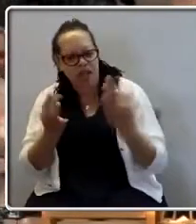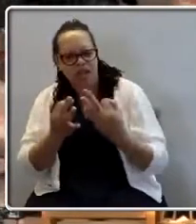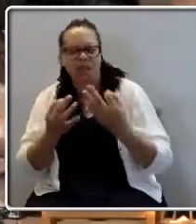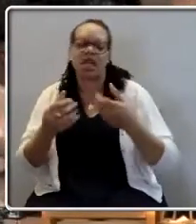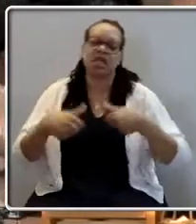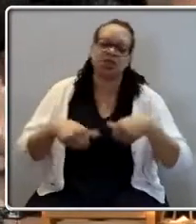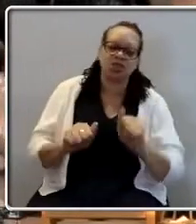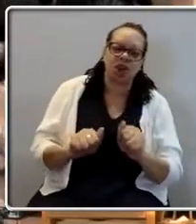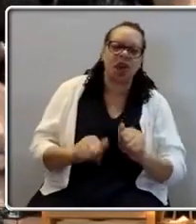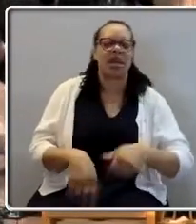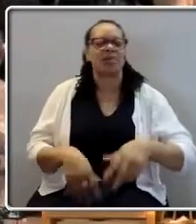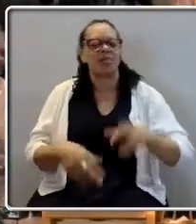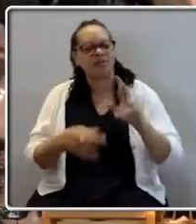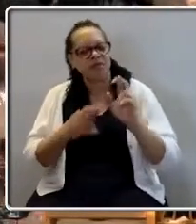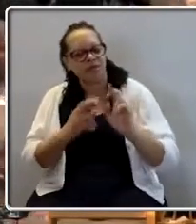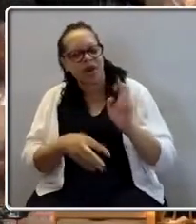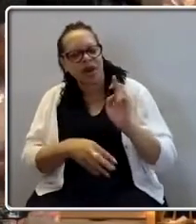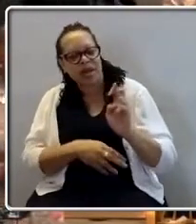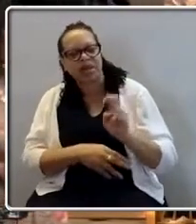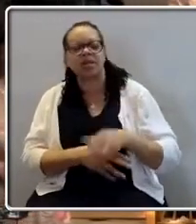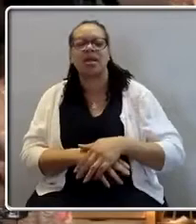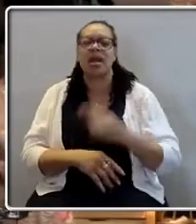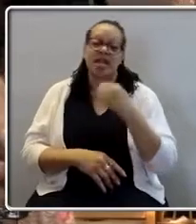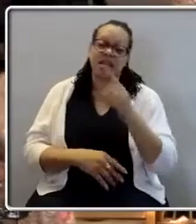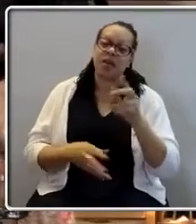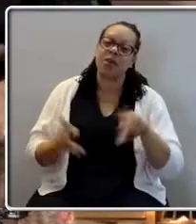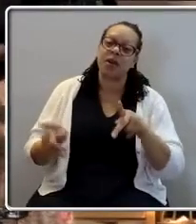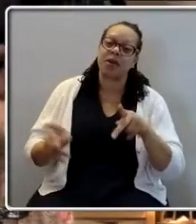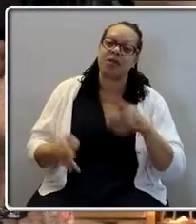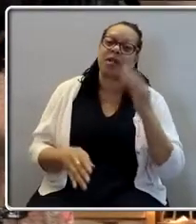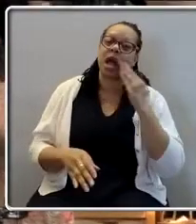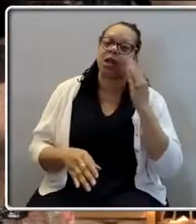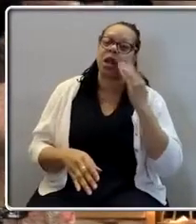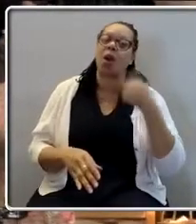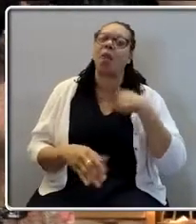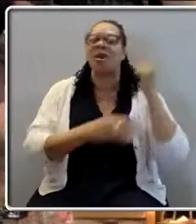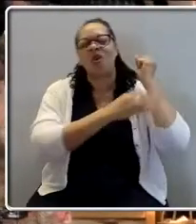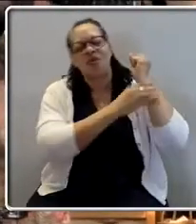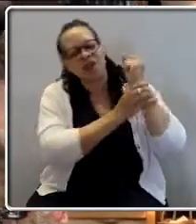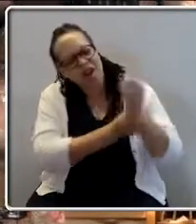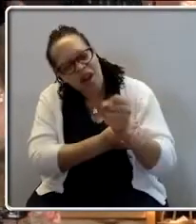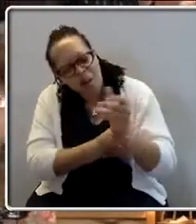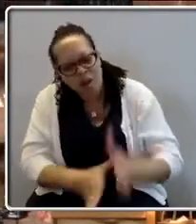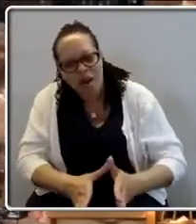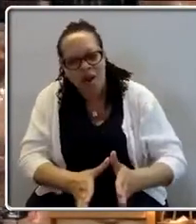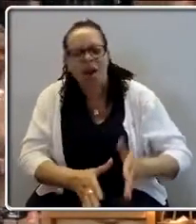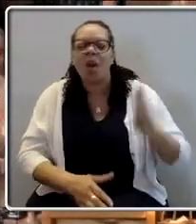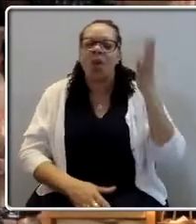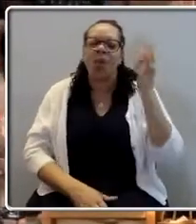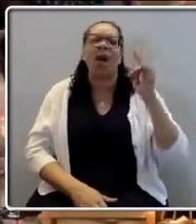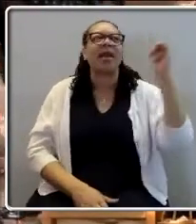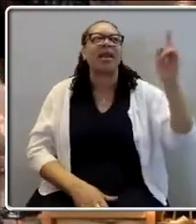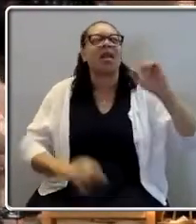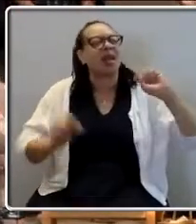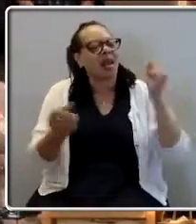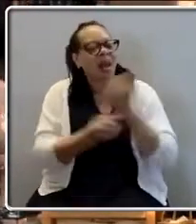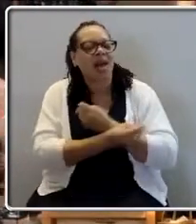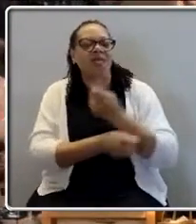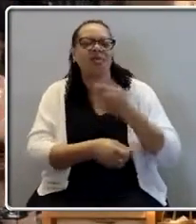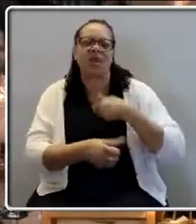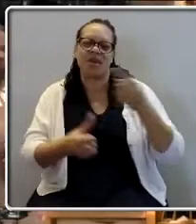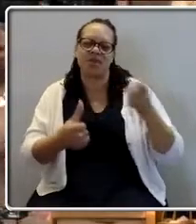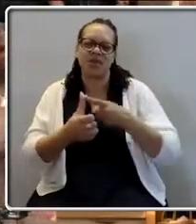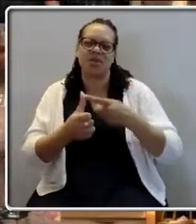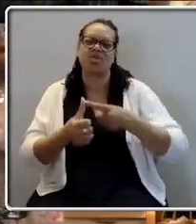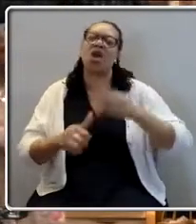so-called friends. Tell somebody, I'm more than an overcomer through him that loved me first. Greater is